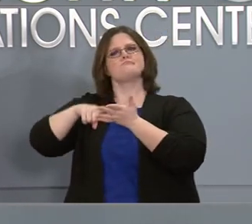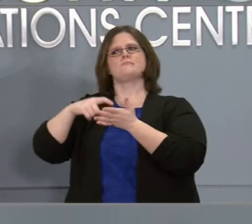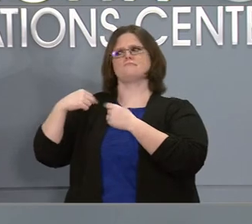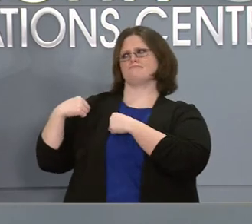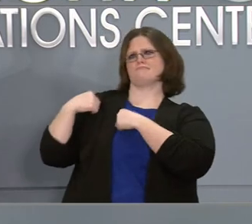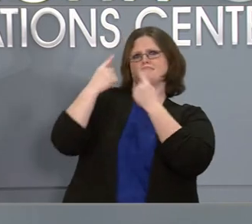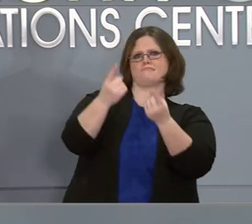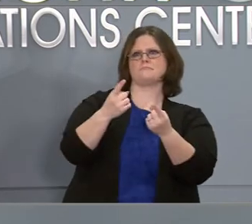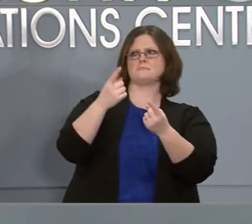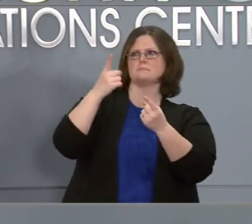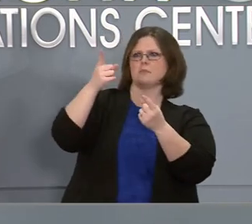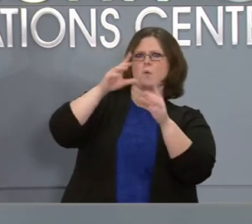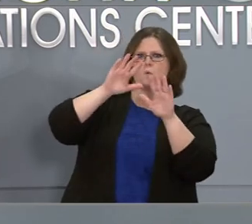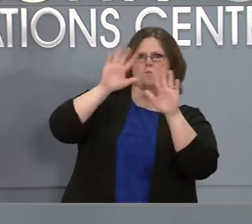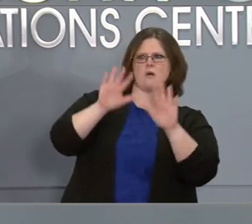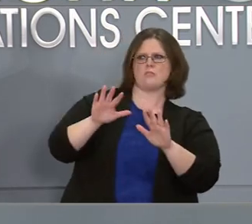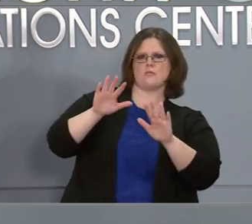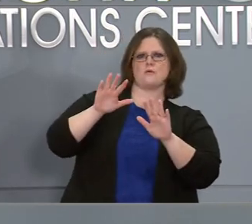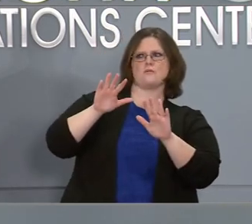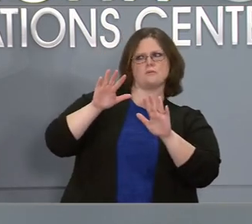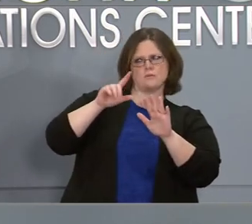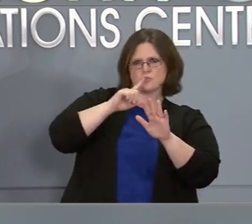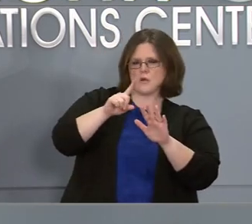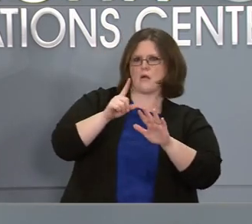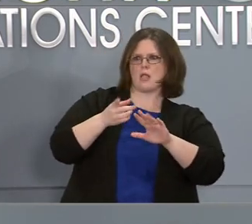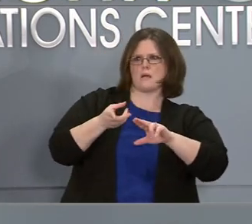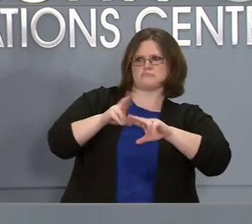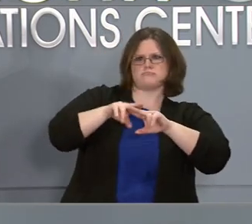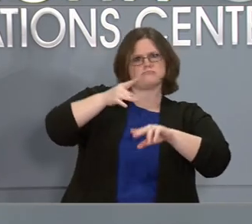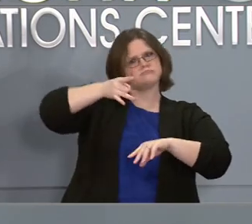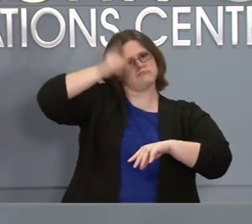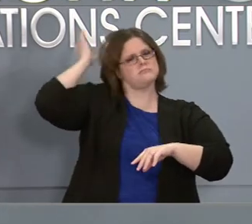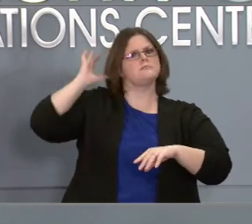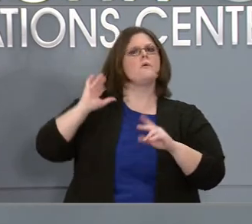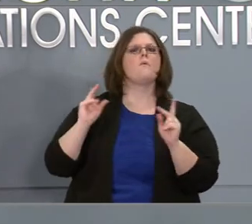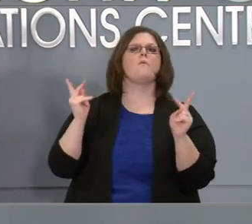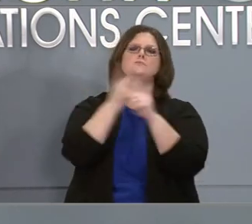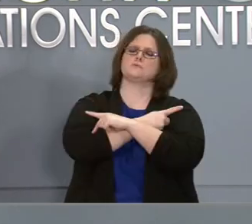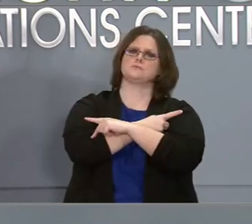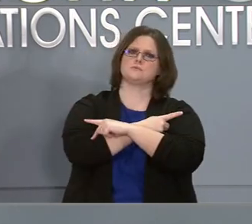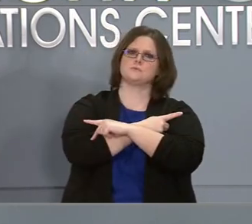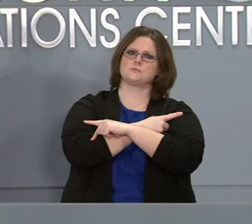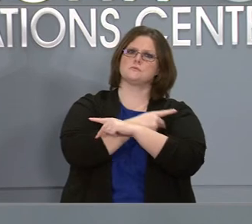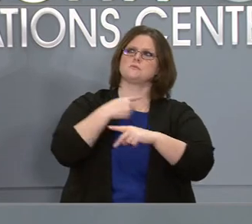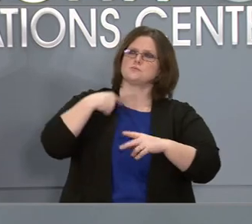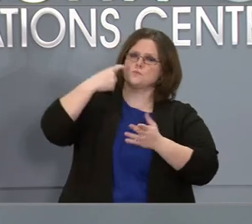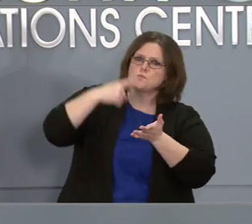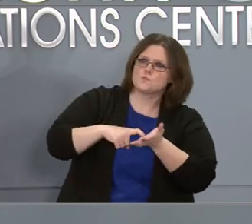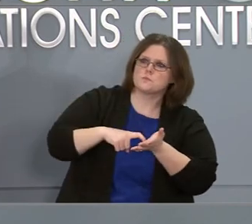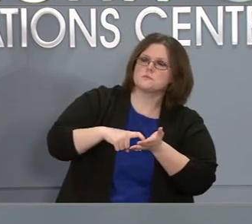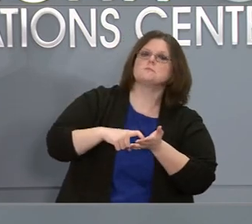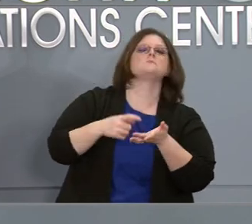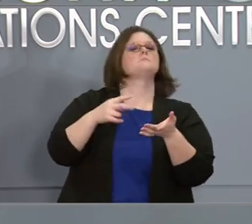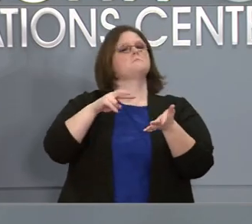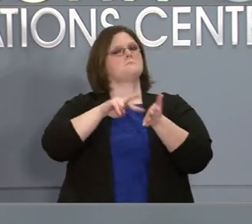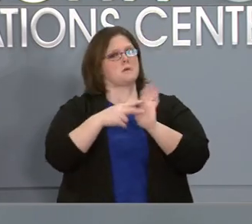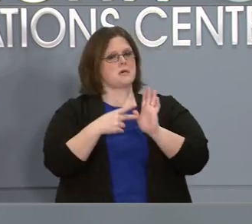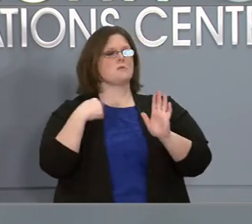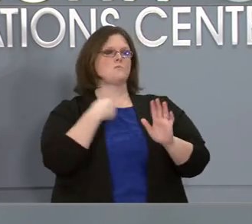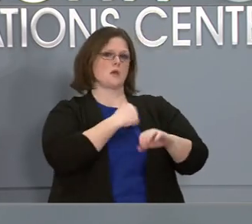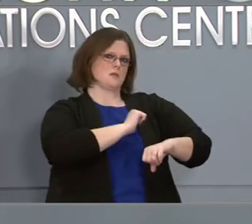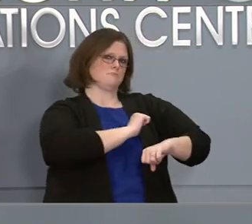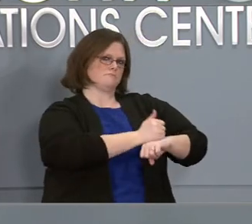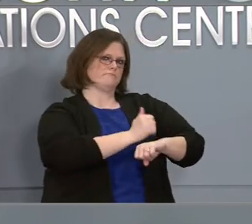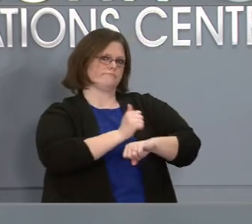severe over the last few years. So I think it's important that we have the resources